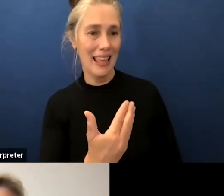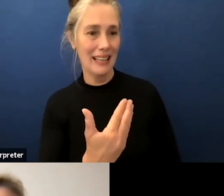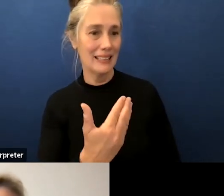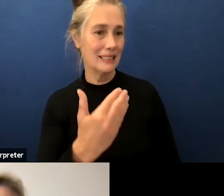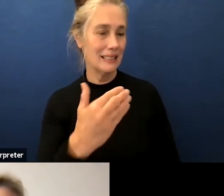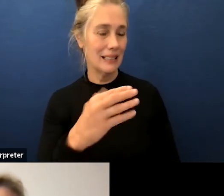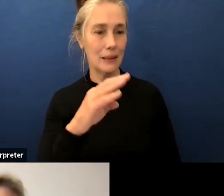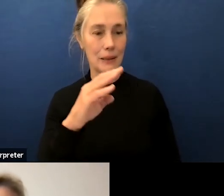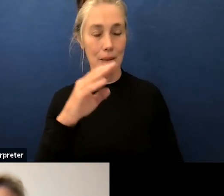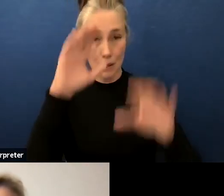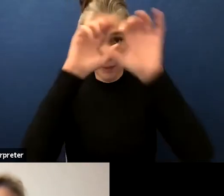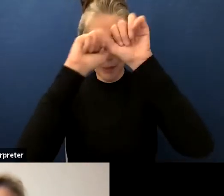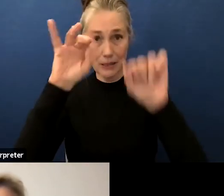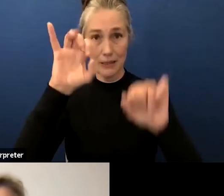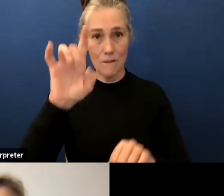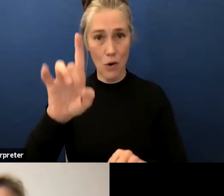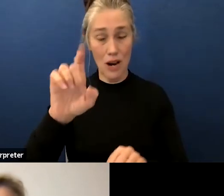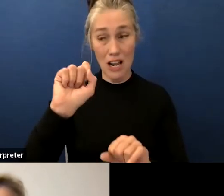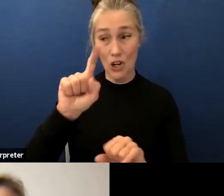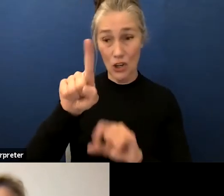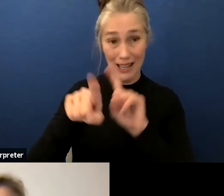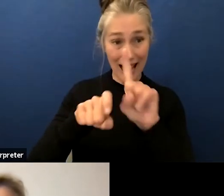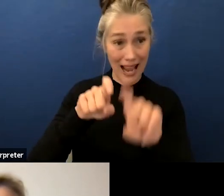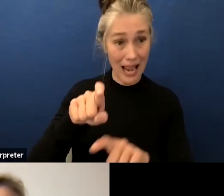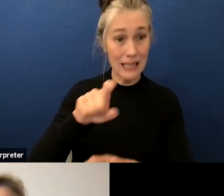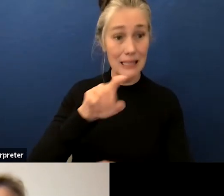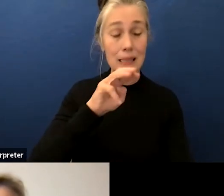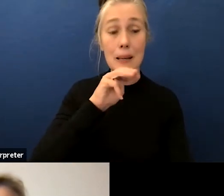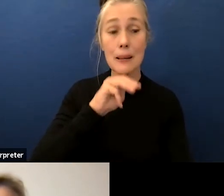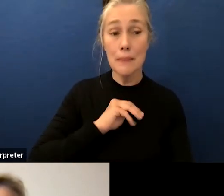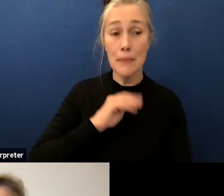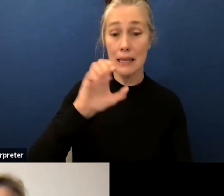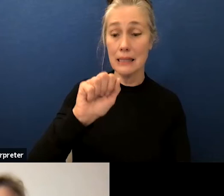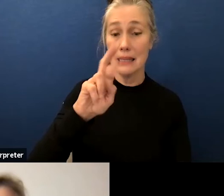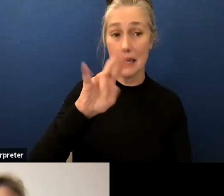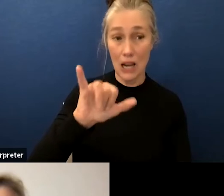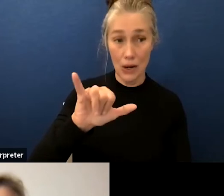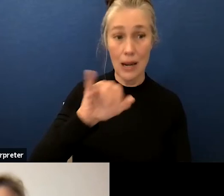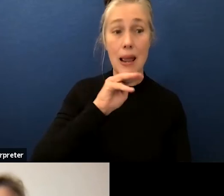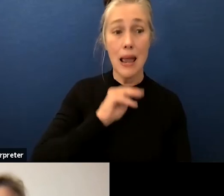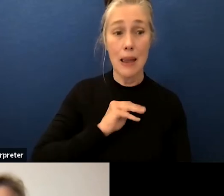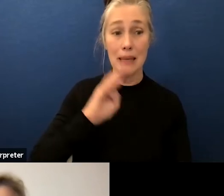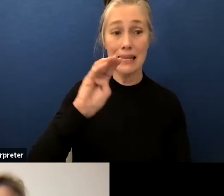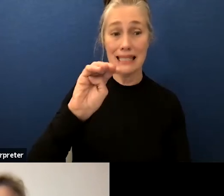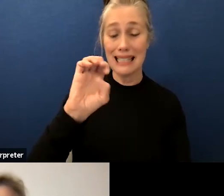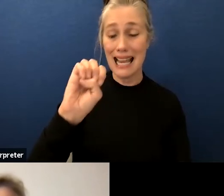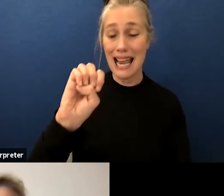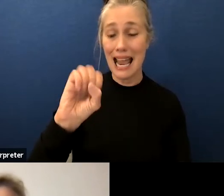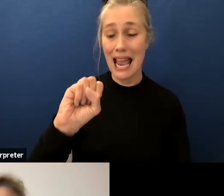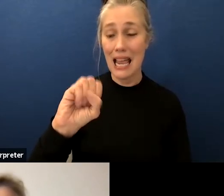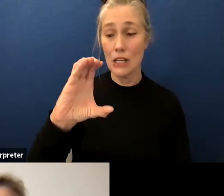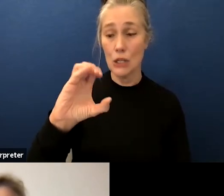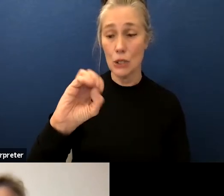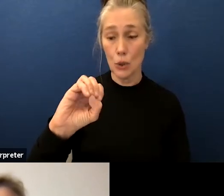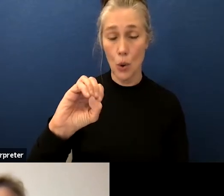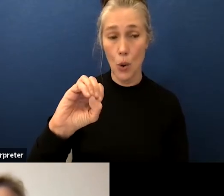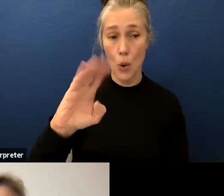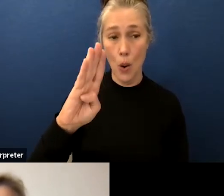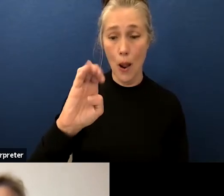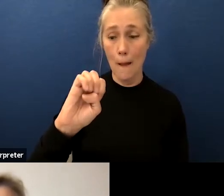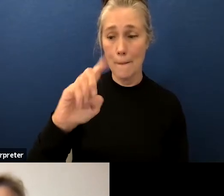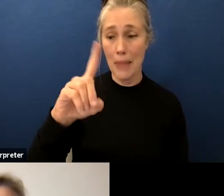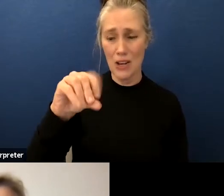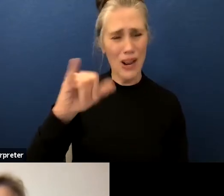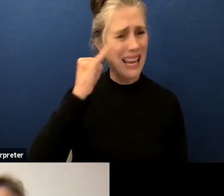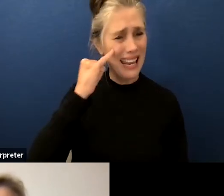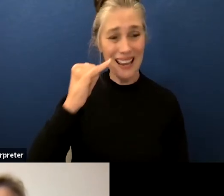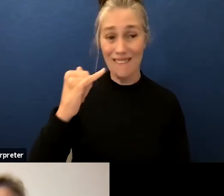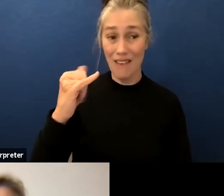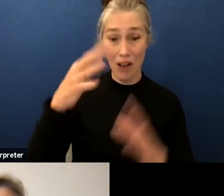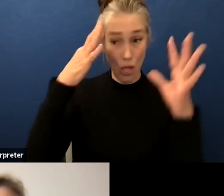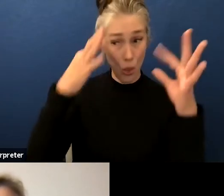I